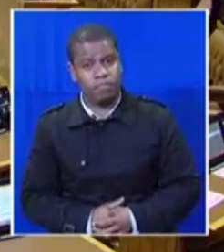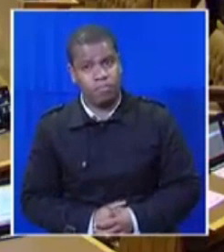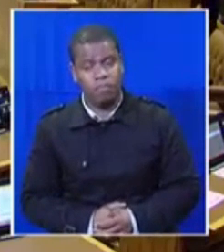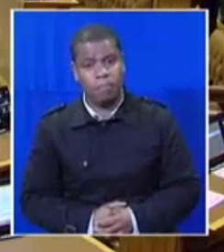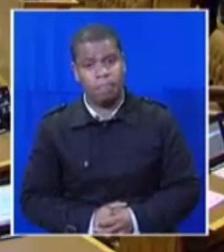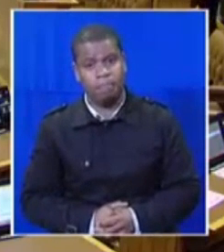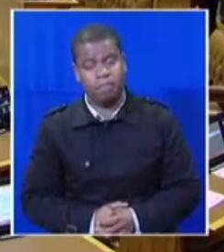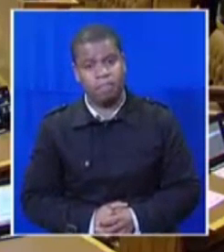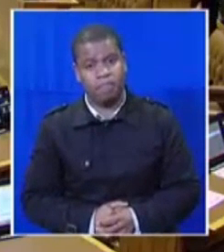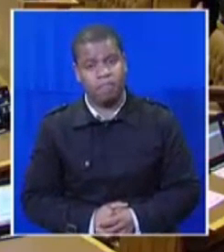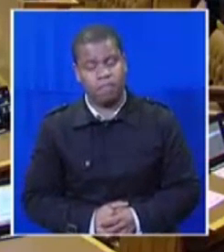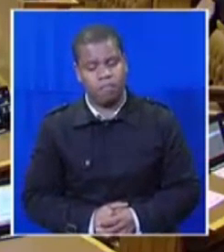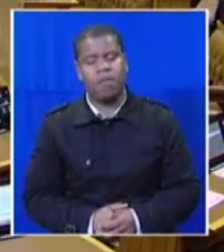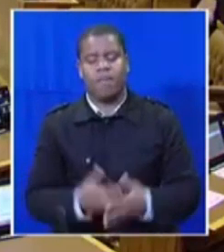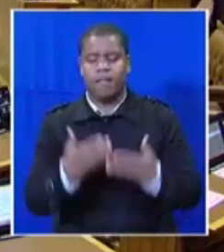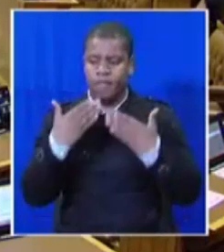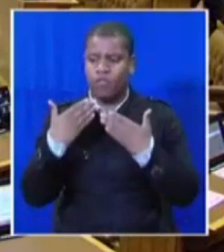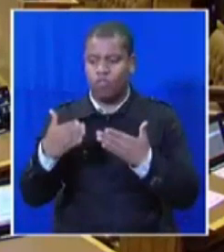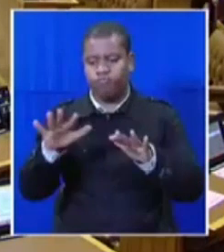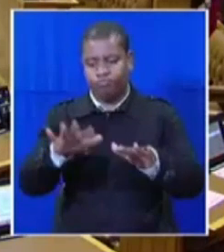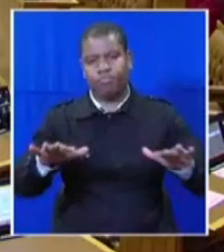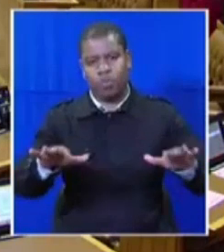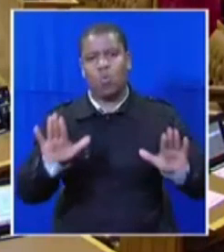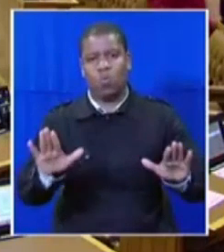Thank you very much. Order, honorable members.